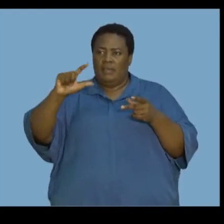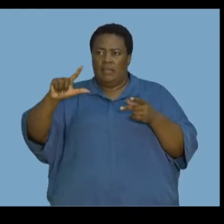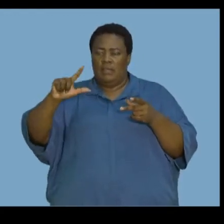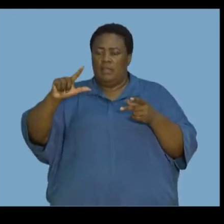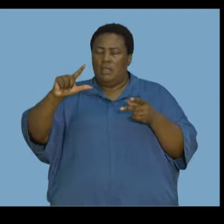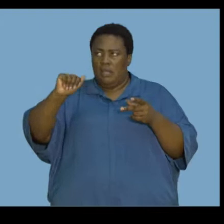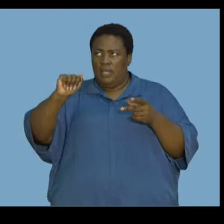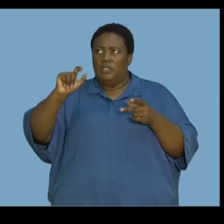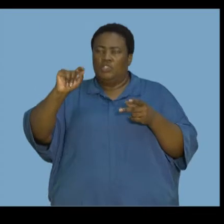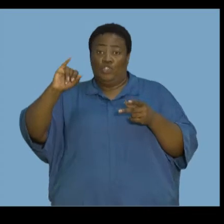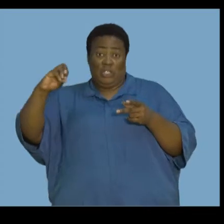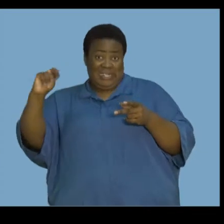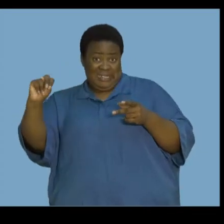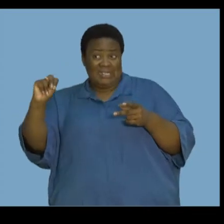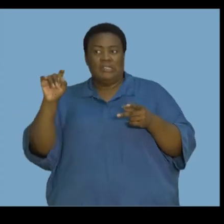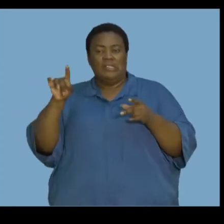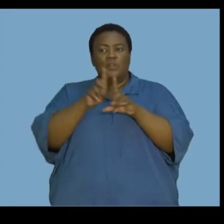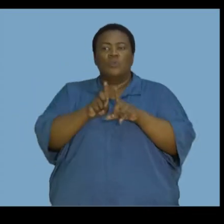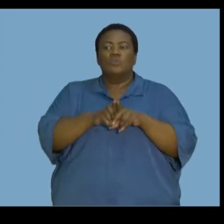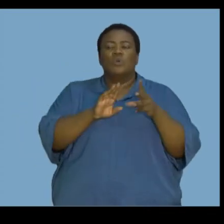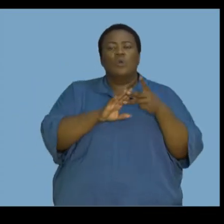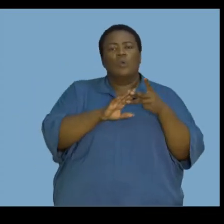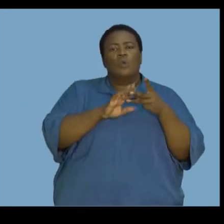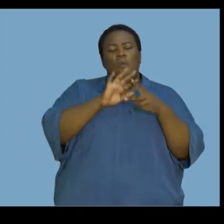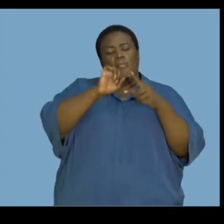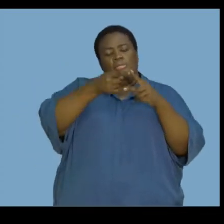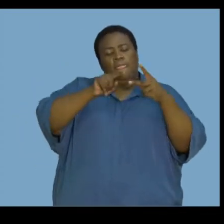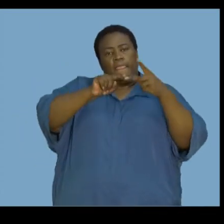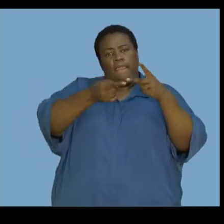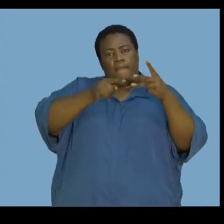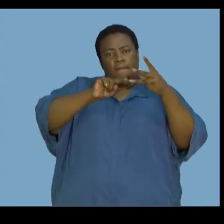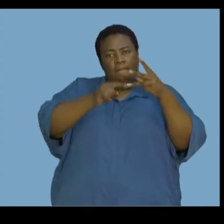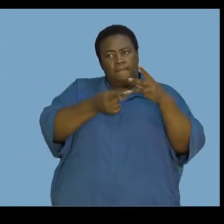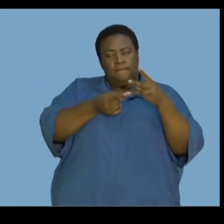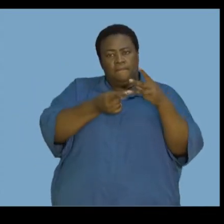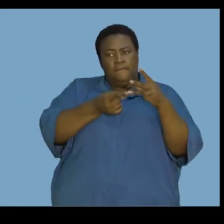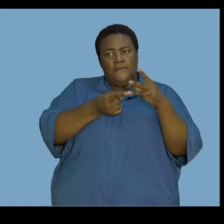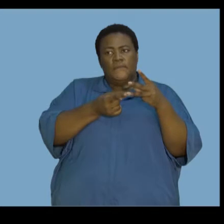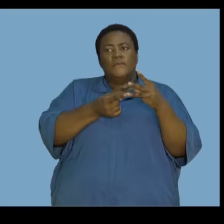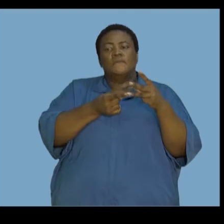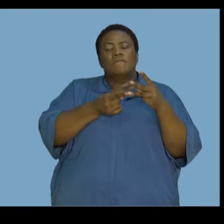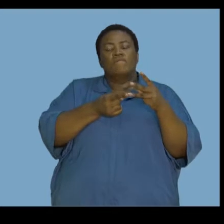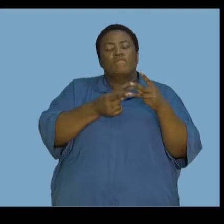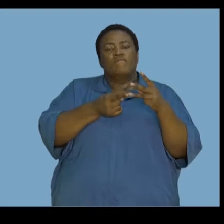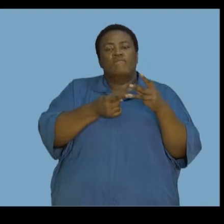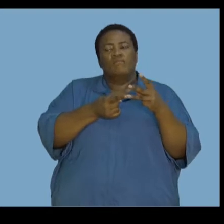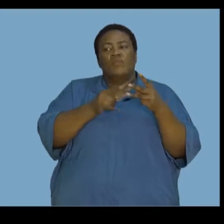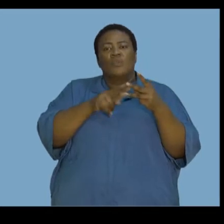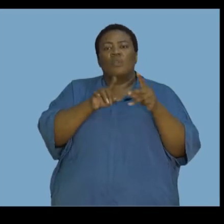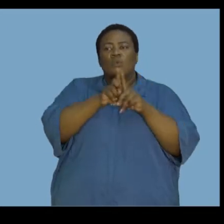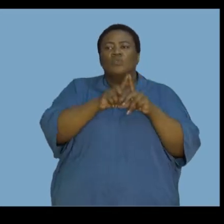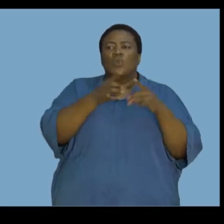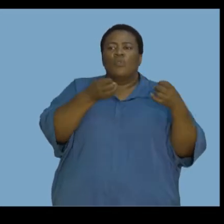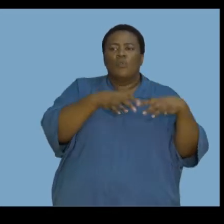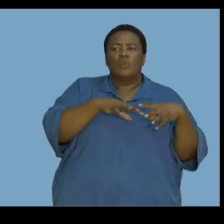called eutrophication. We're going to look at the wastage of water as an important concept in terms of our conservation of water,